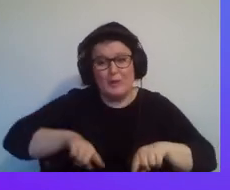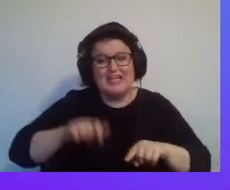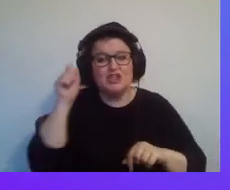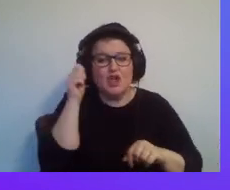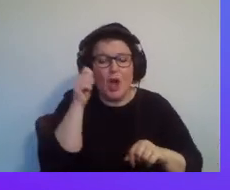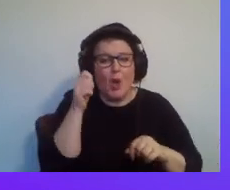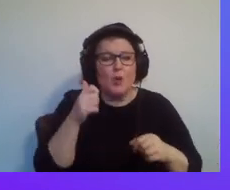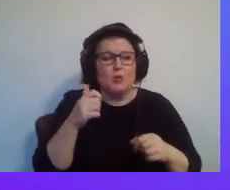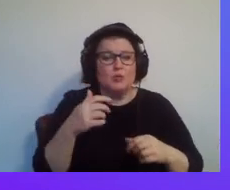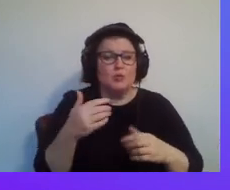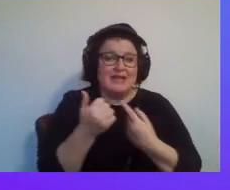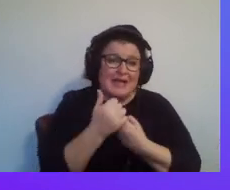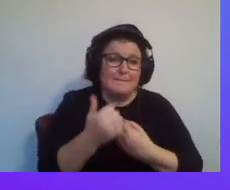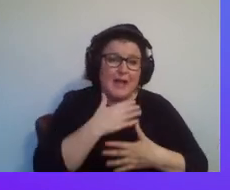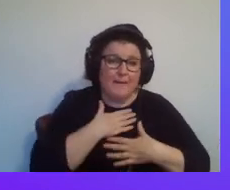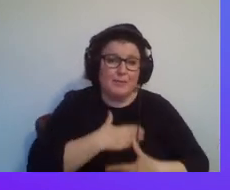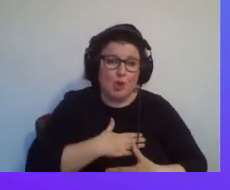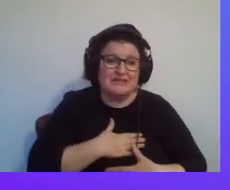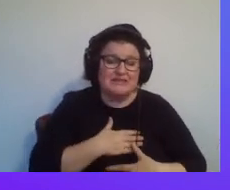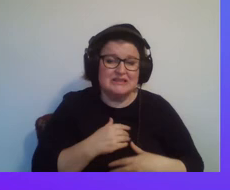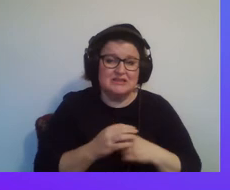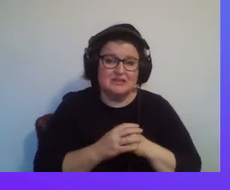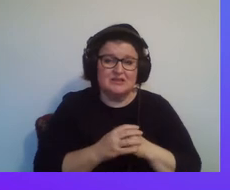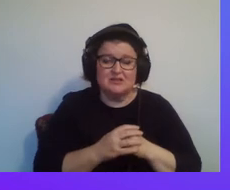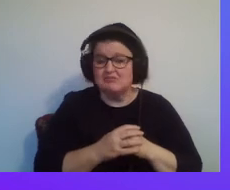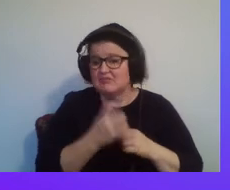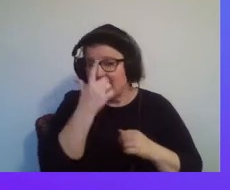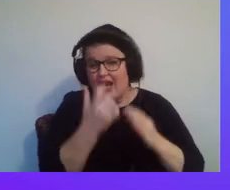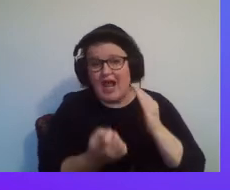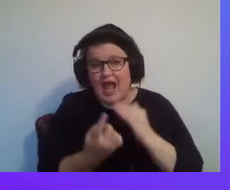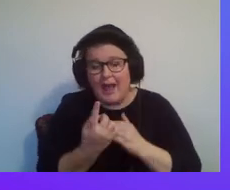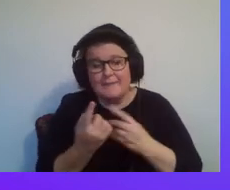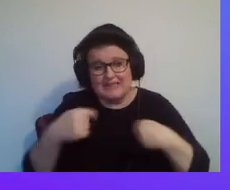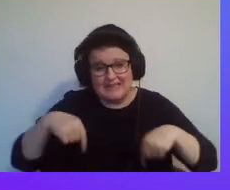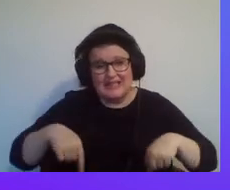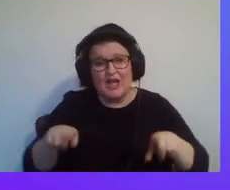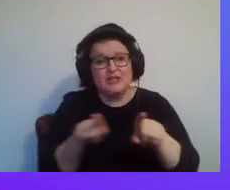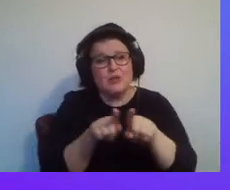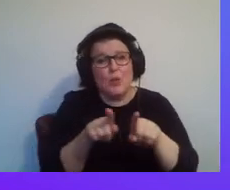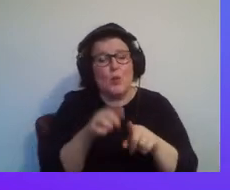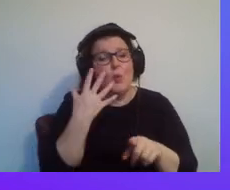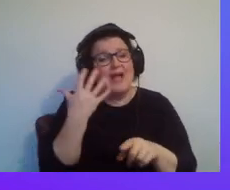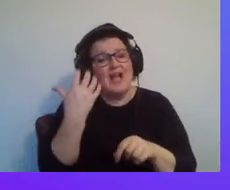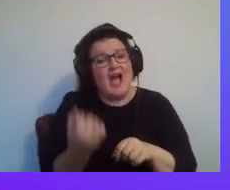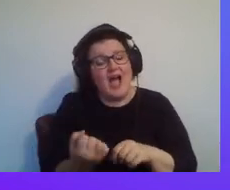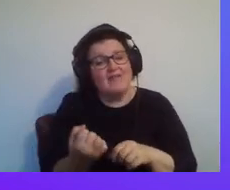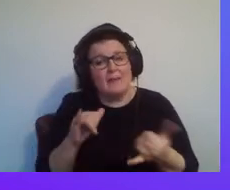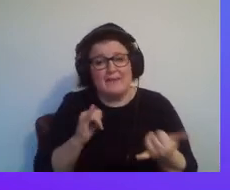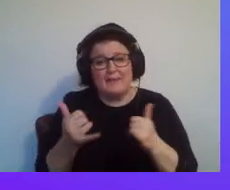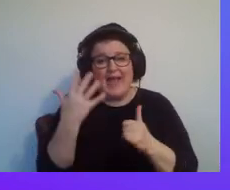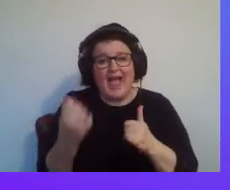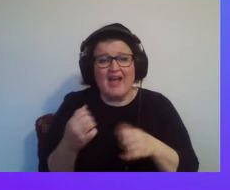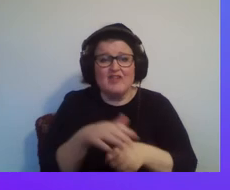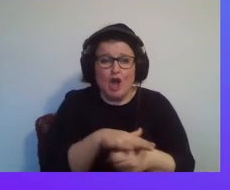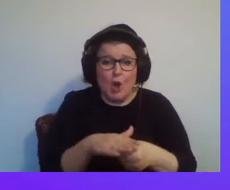effects, and they occur for the ones here as well. So when you have it, you may have local